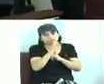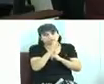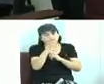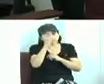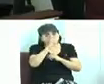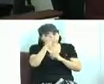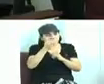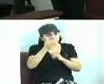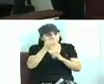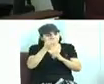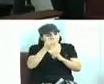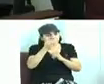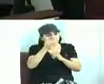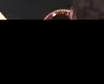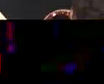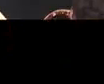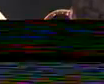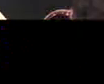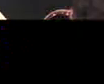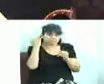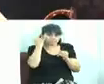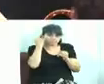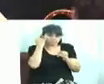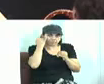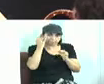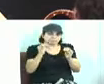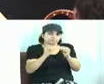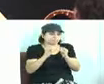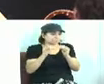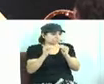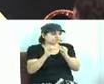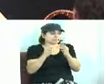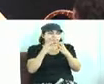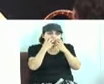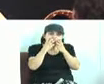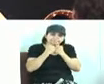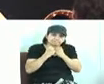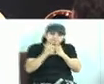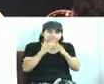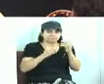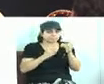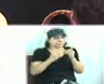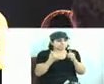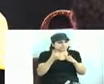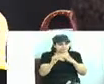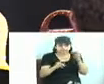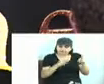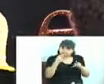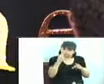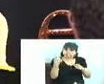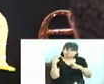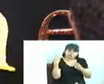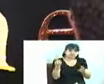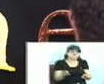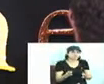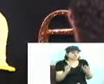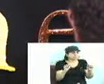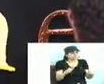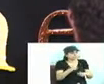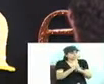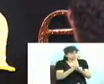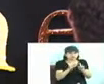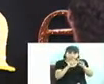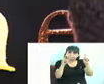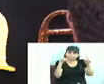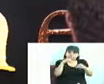you suppose. More valuable than you've ever been told. And you're able to make a difference in the world